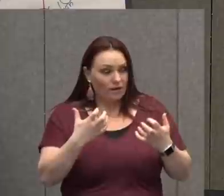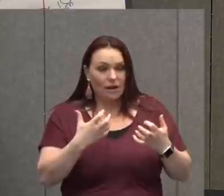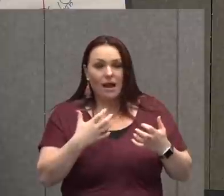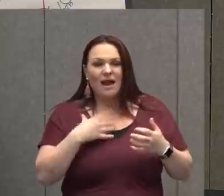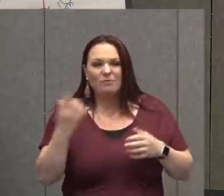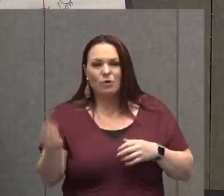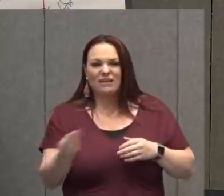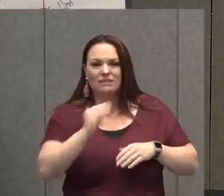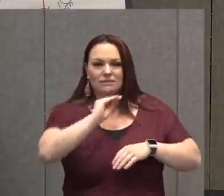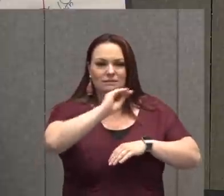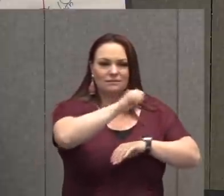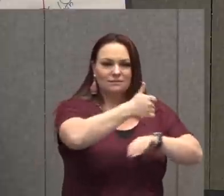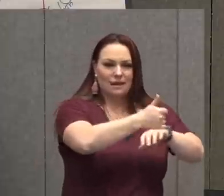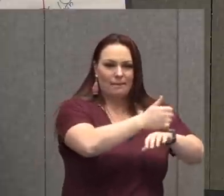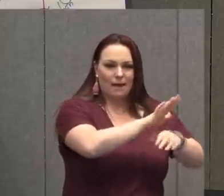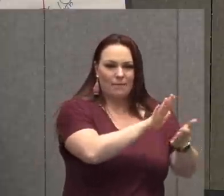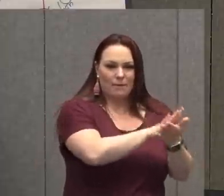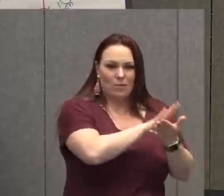here.